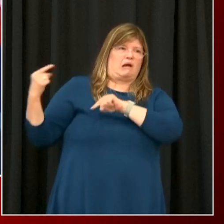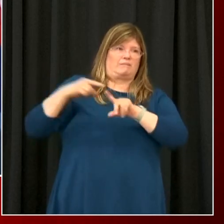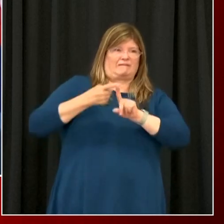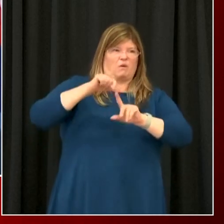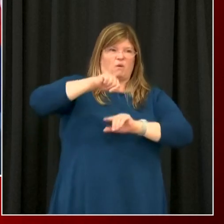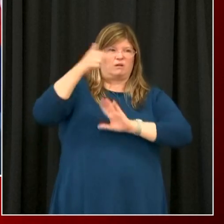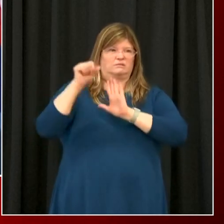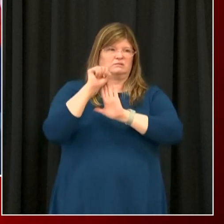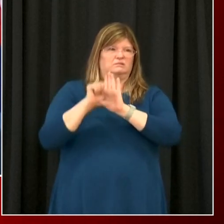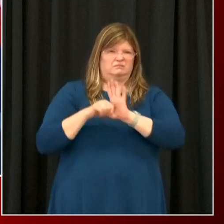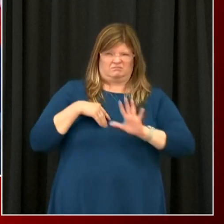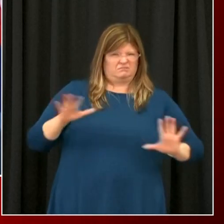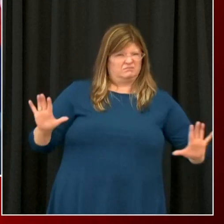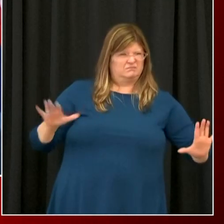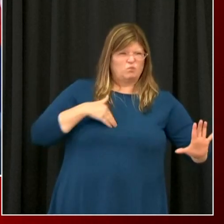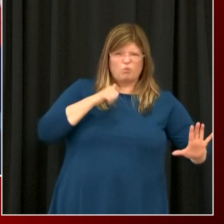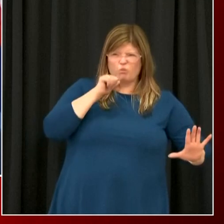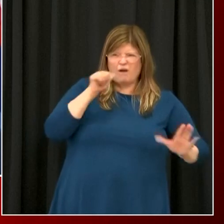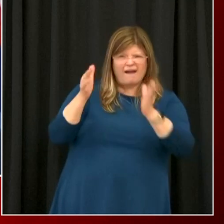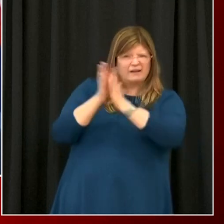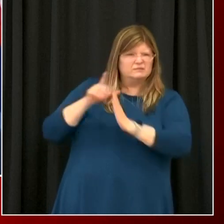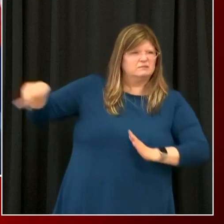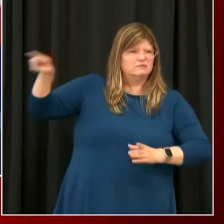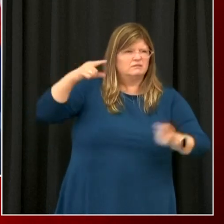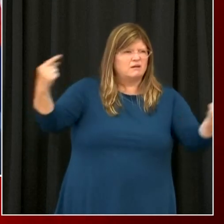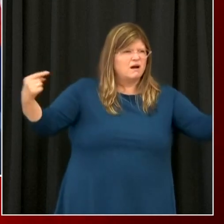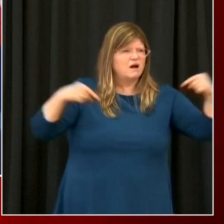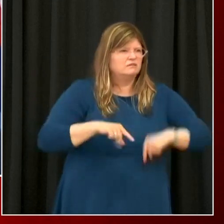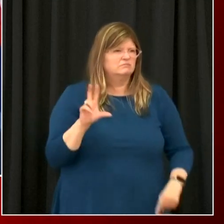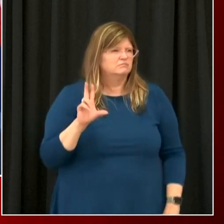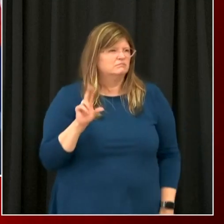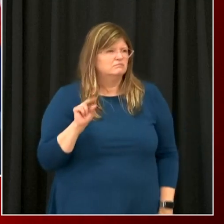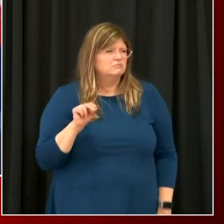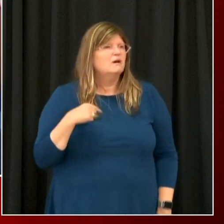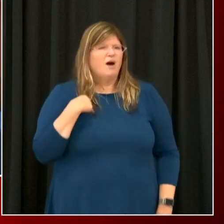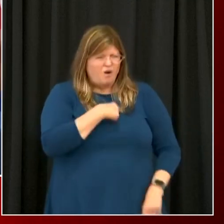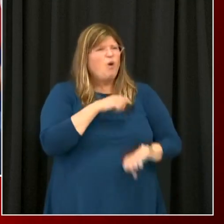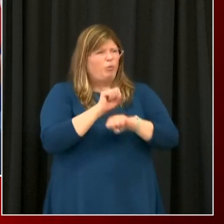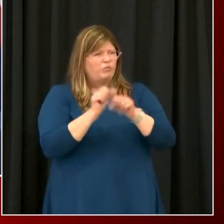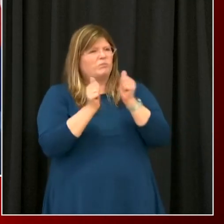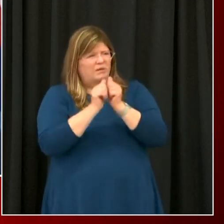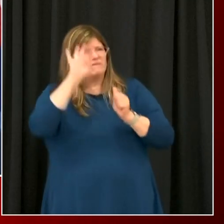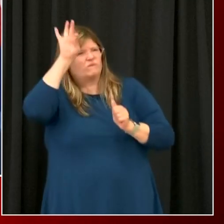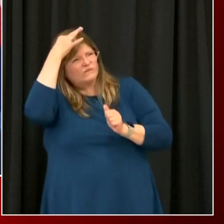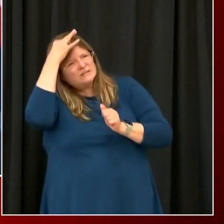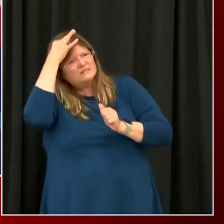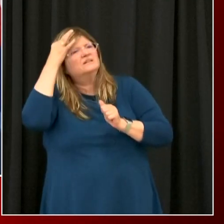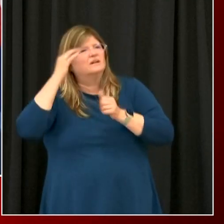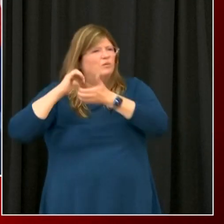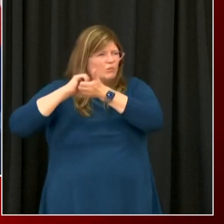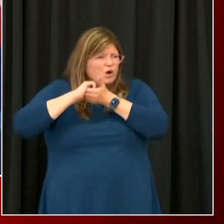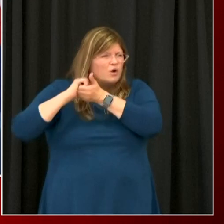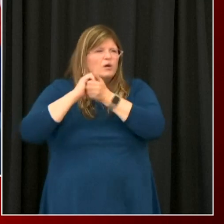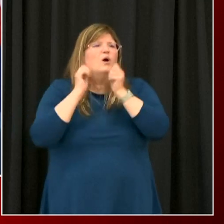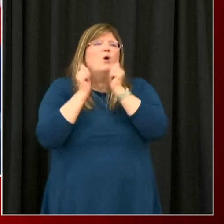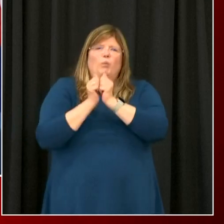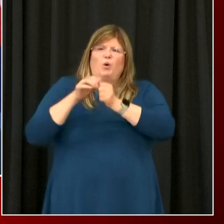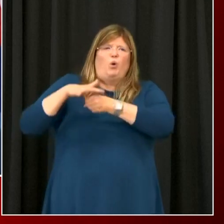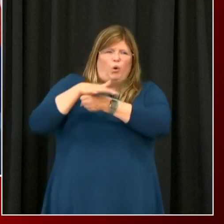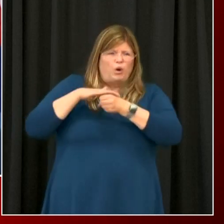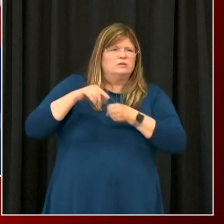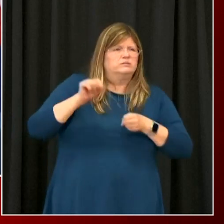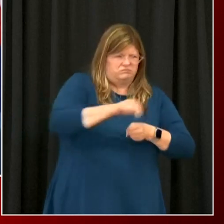Now keep in mind, we work with federal partners, we work with our jurisdictional partners that surround us, we